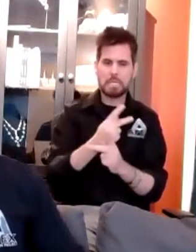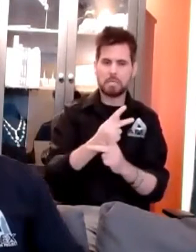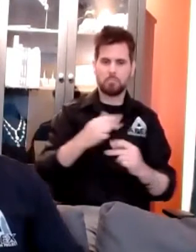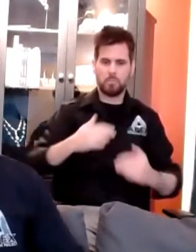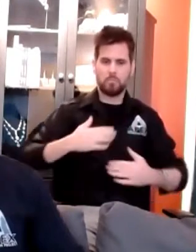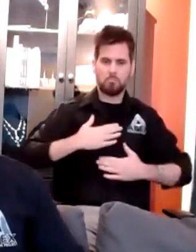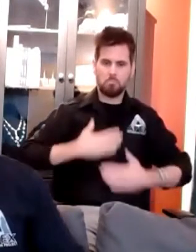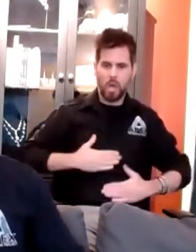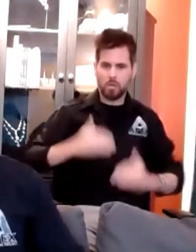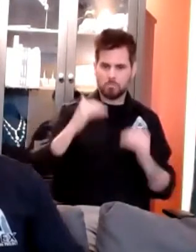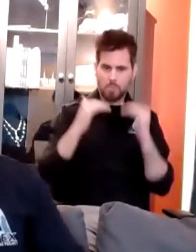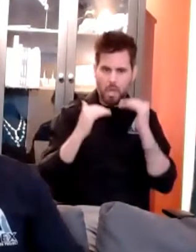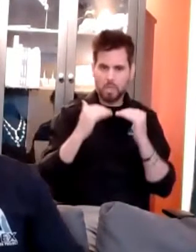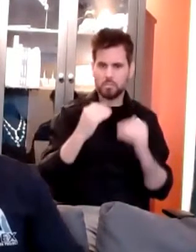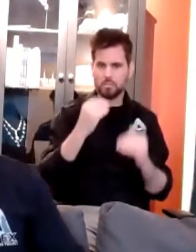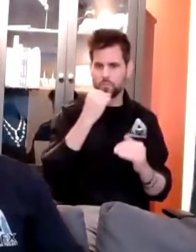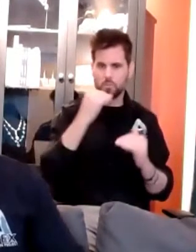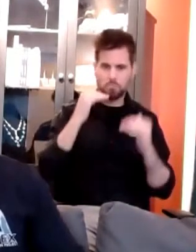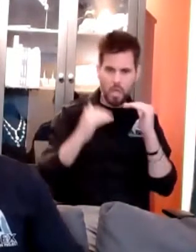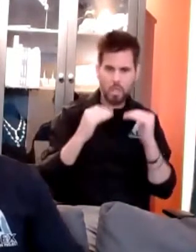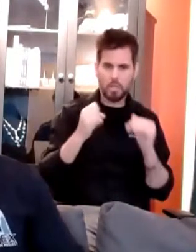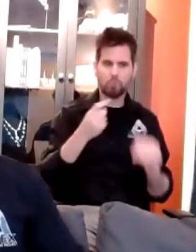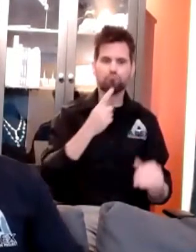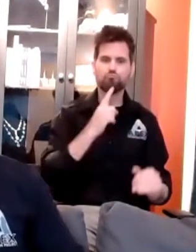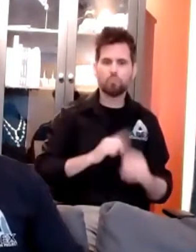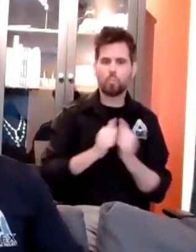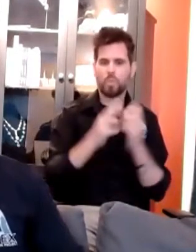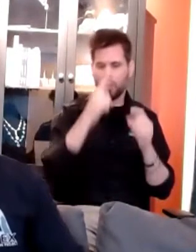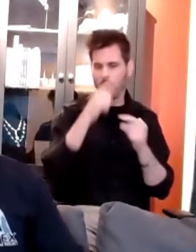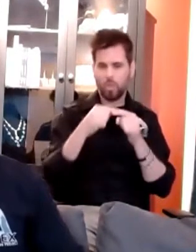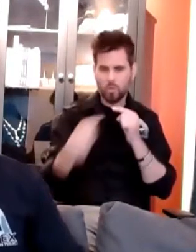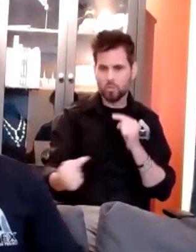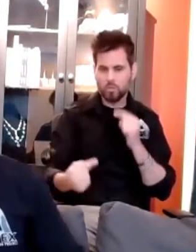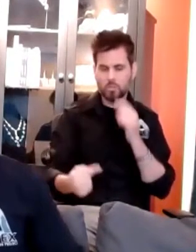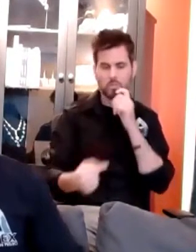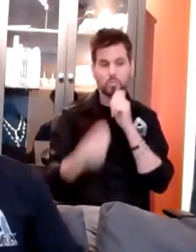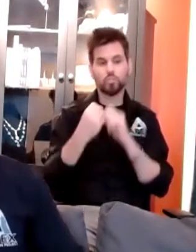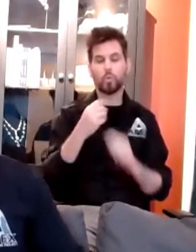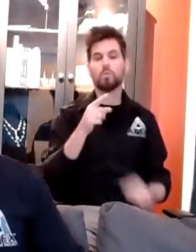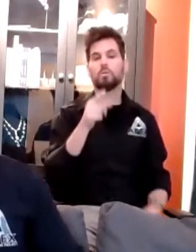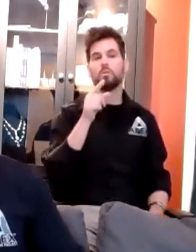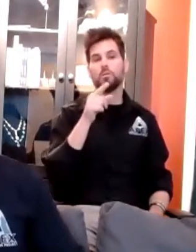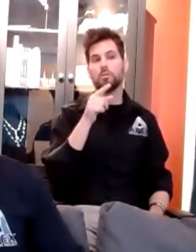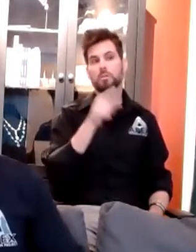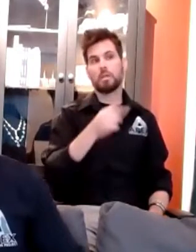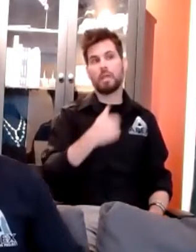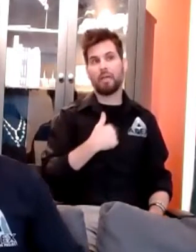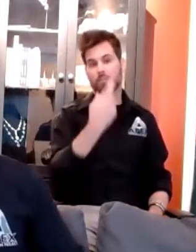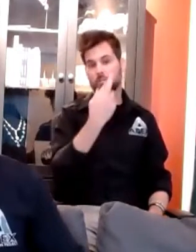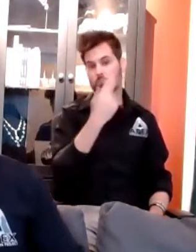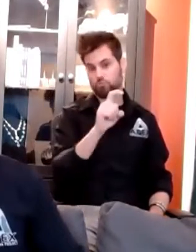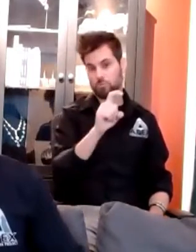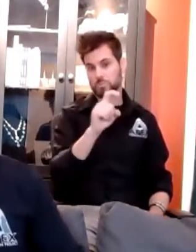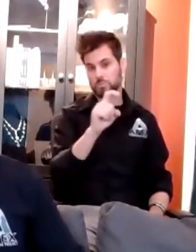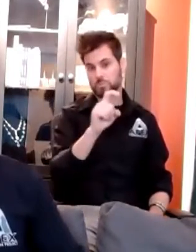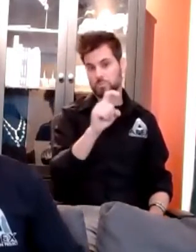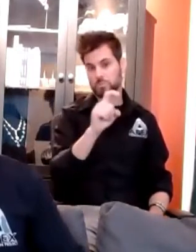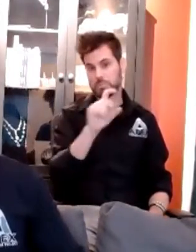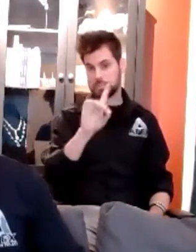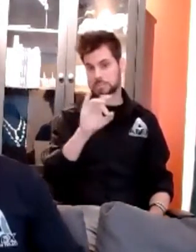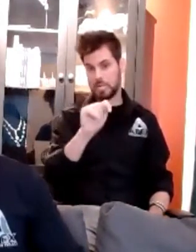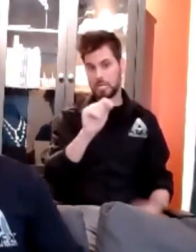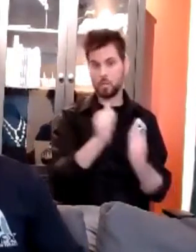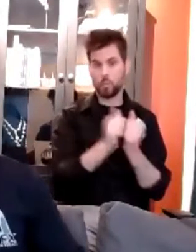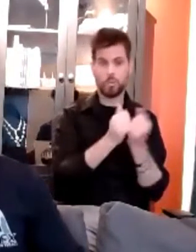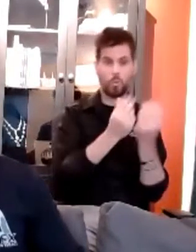he gets a prescription diet with, it's a combination between wet and kibble. Wow. And I'd like to use